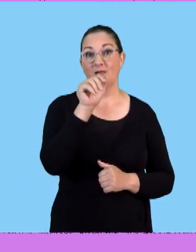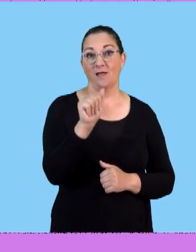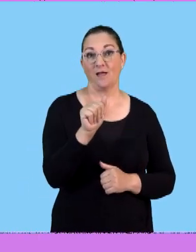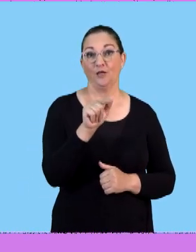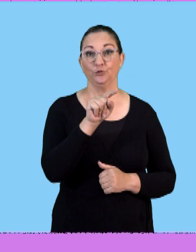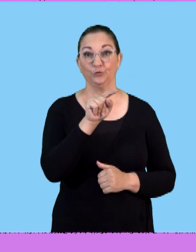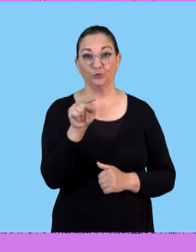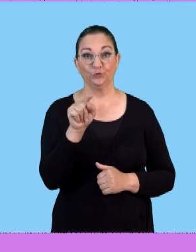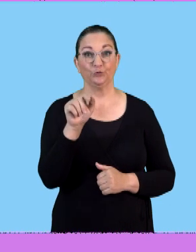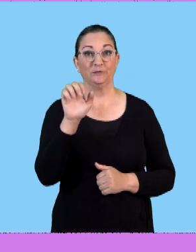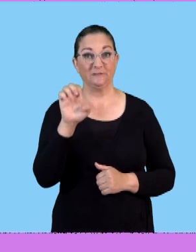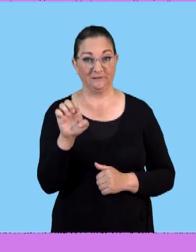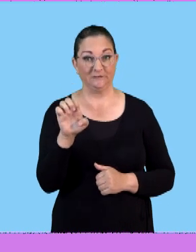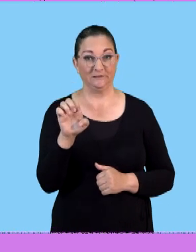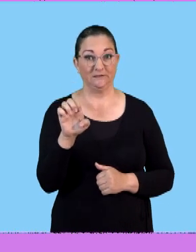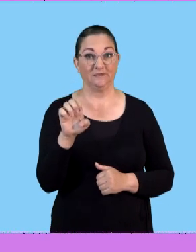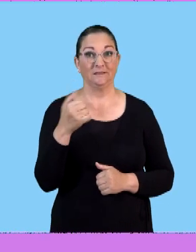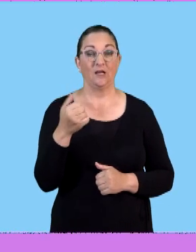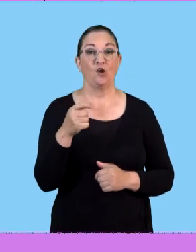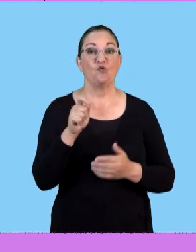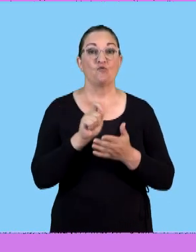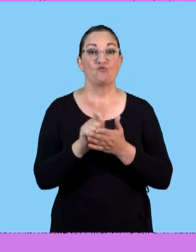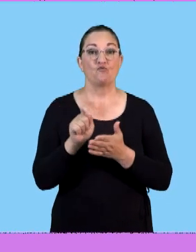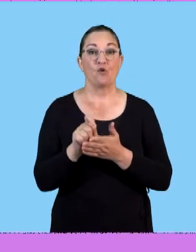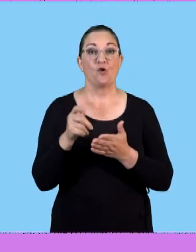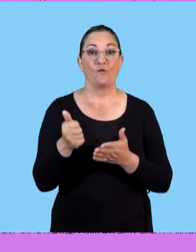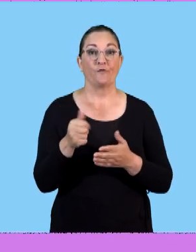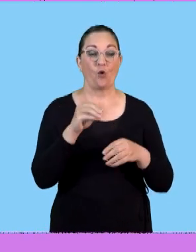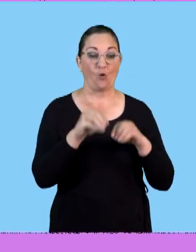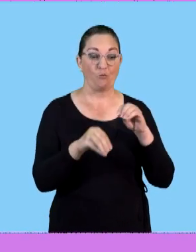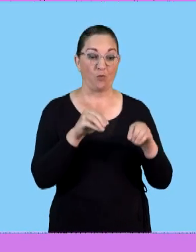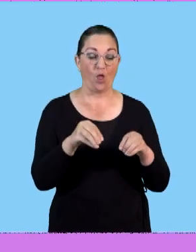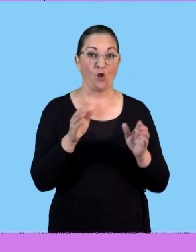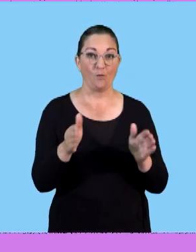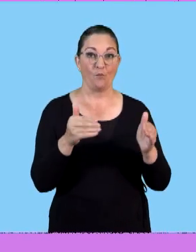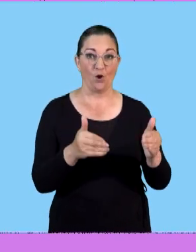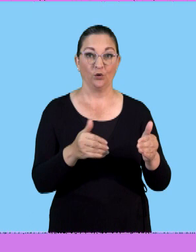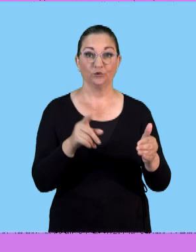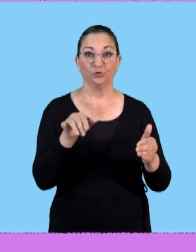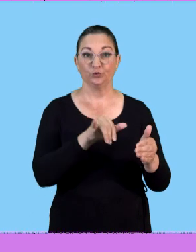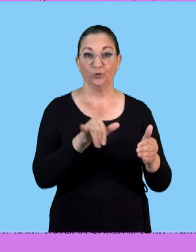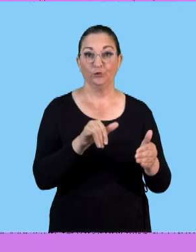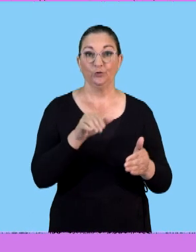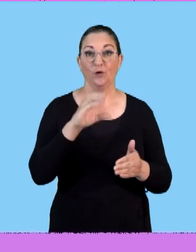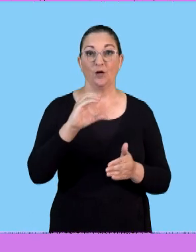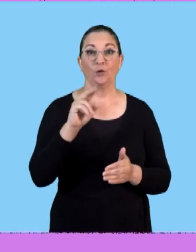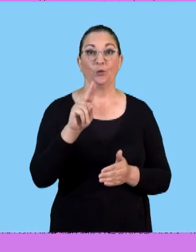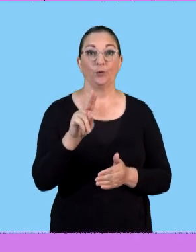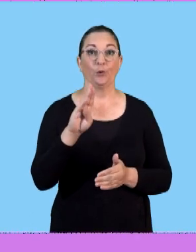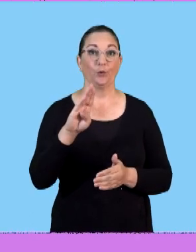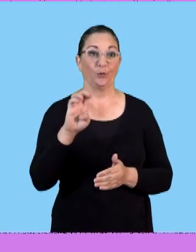letter A to E of the type of plant box that is a cube. Now let's look at our type of boxes